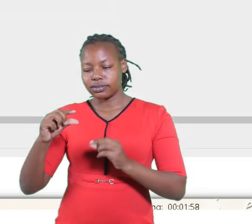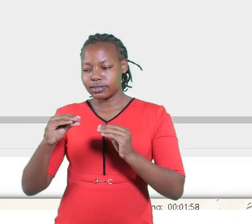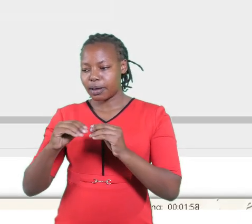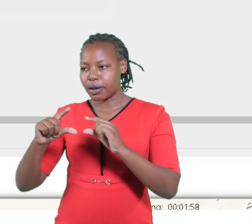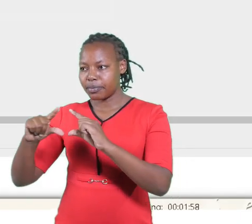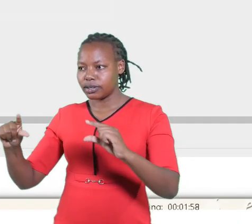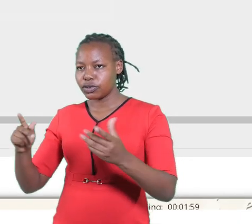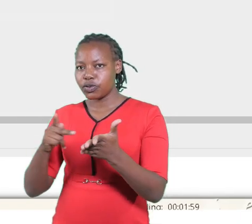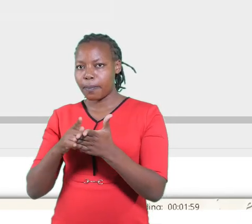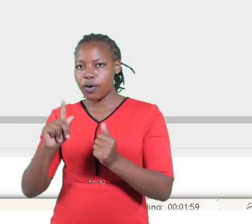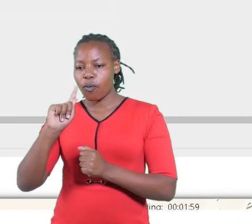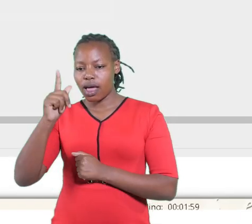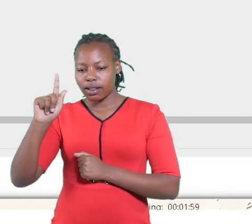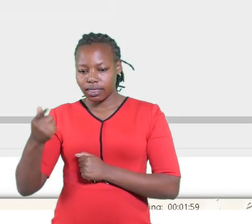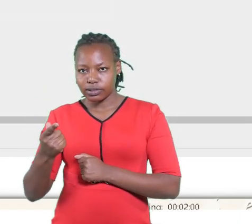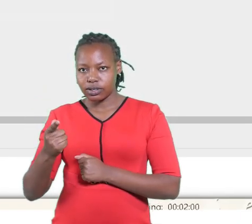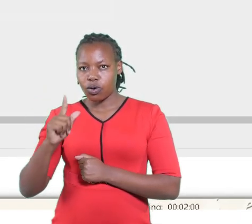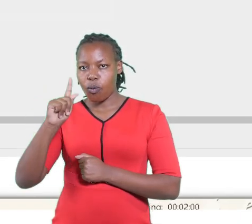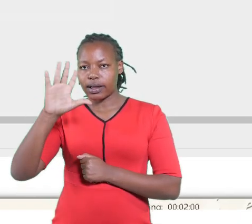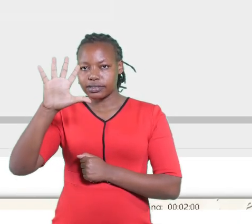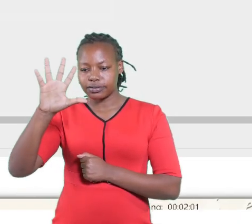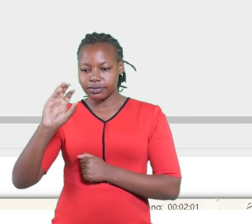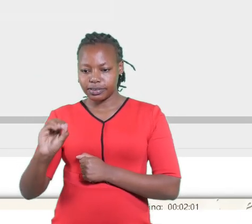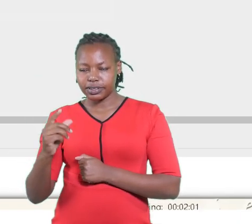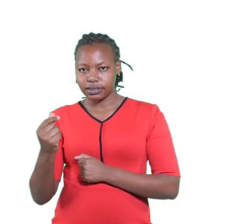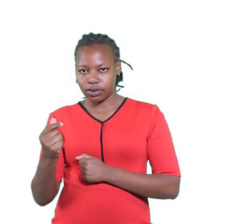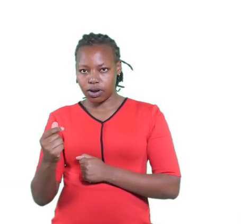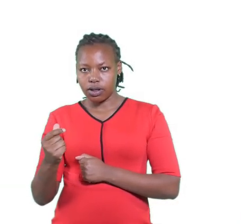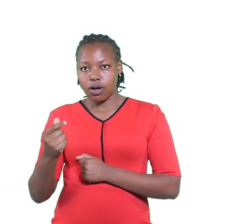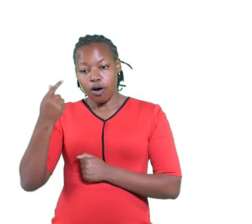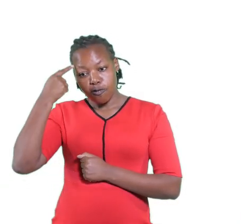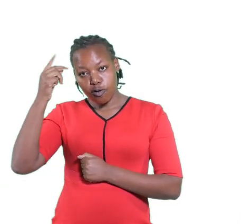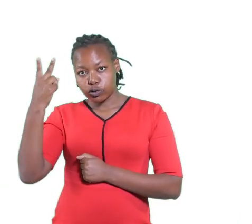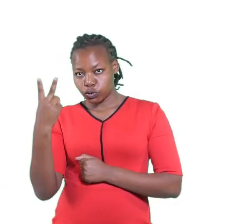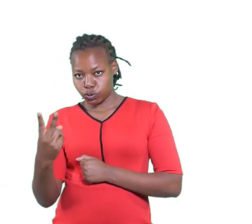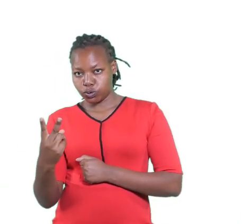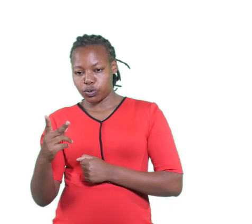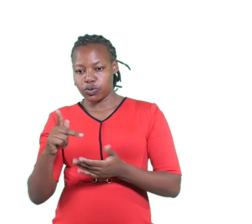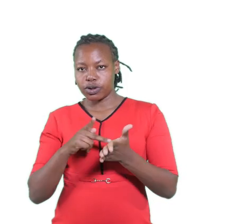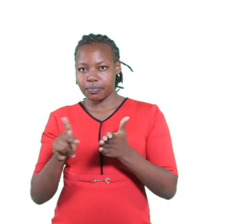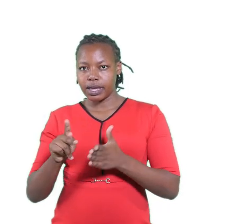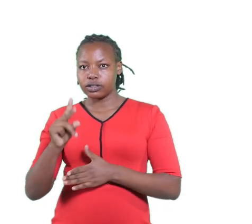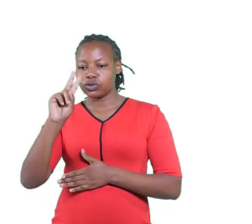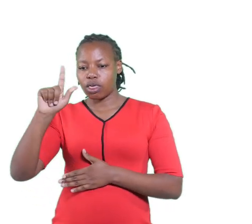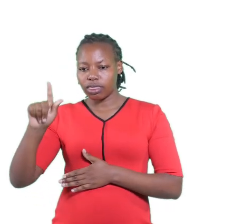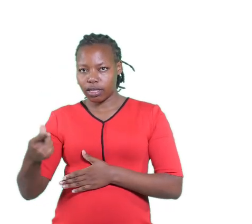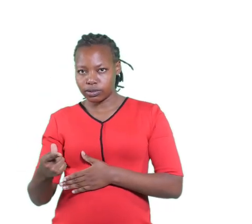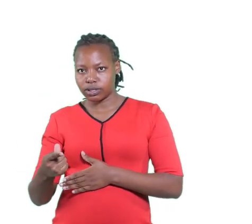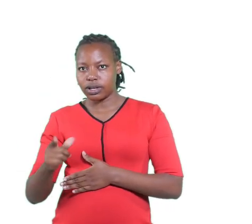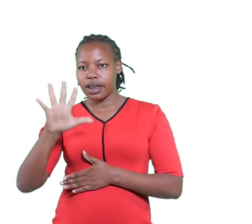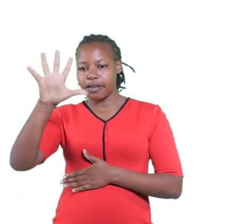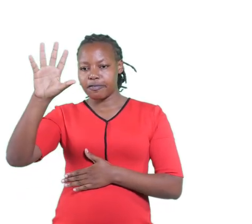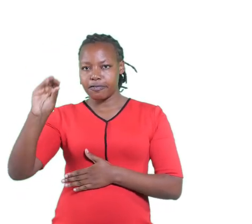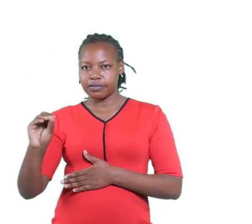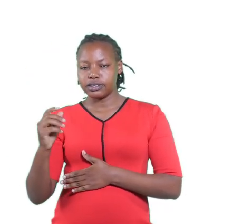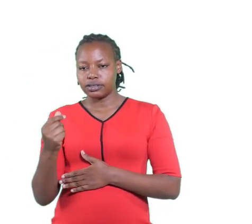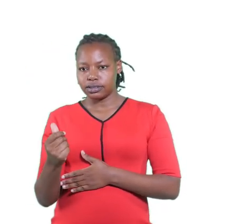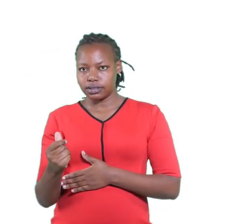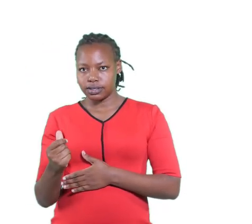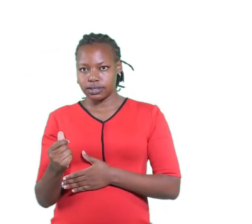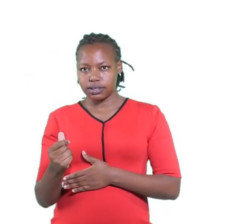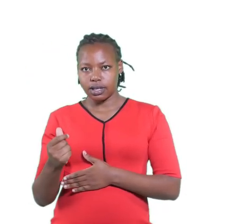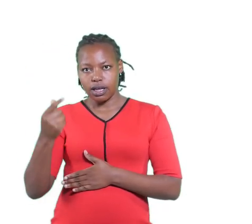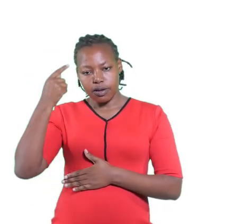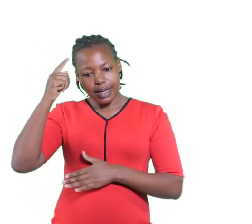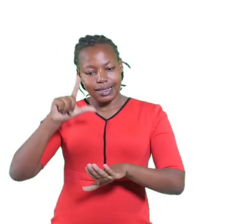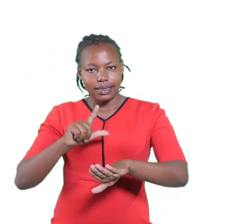for issuance is at least 2 weeks. Caveats on motor vehicles. Placing a caveat on